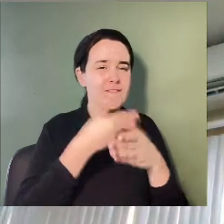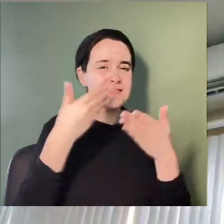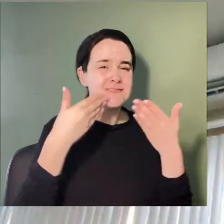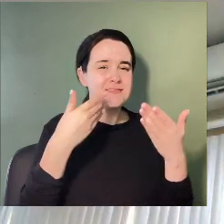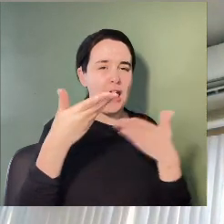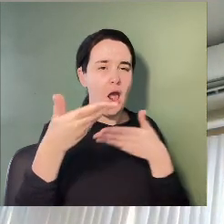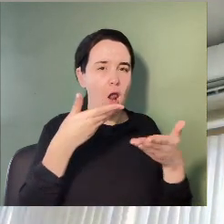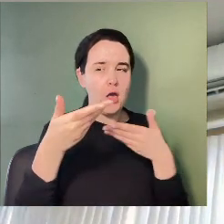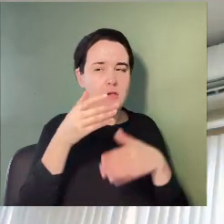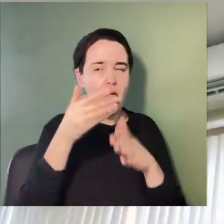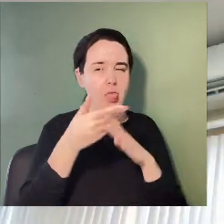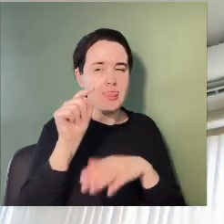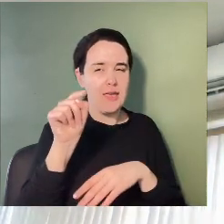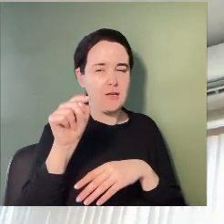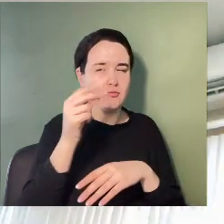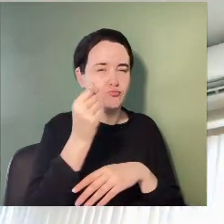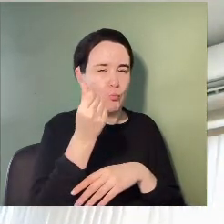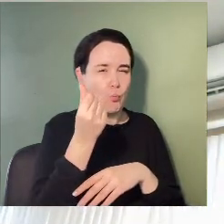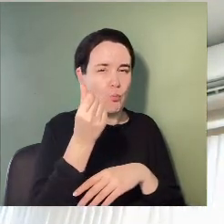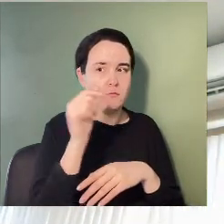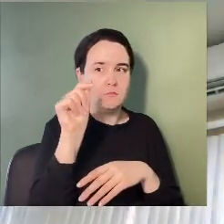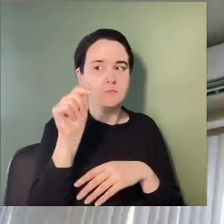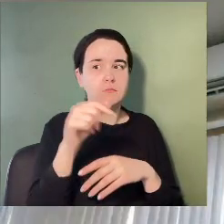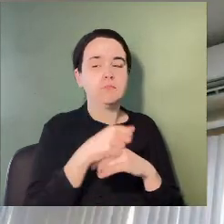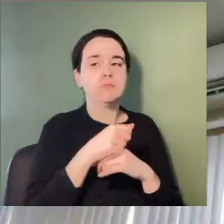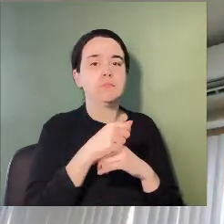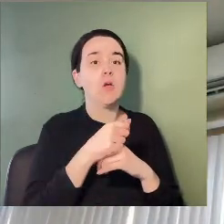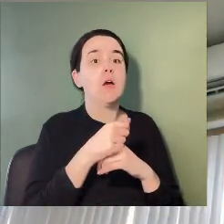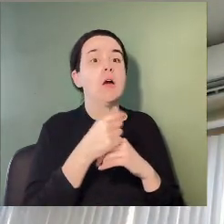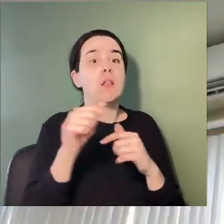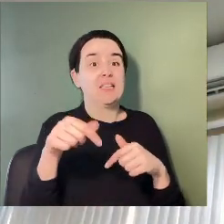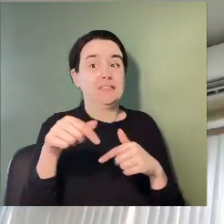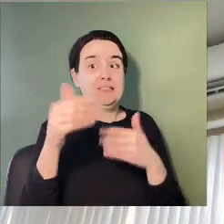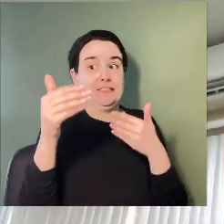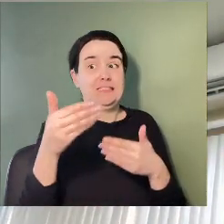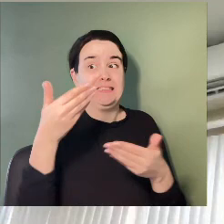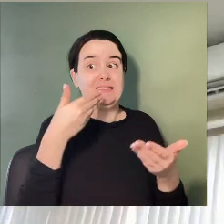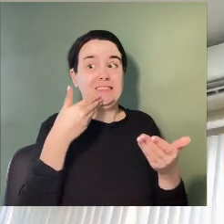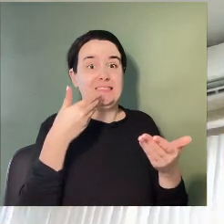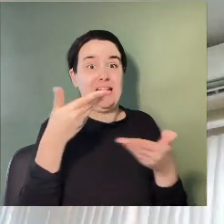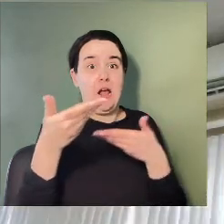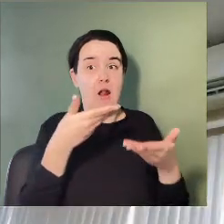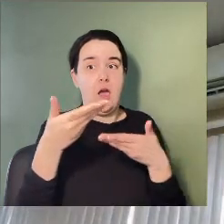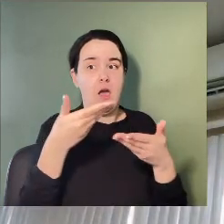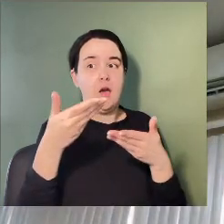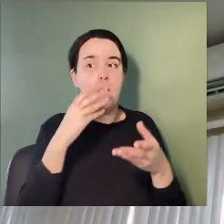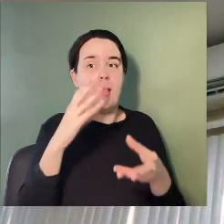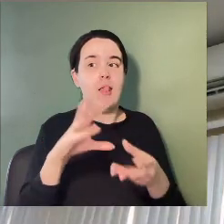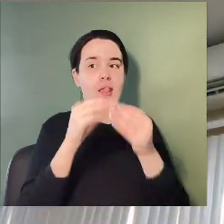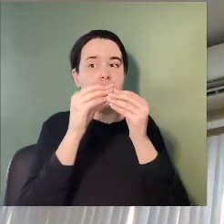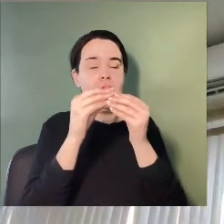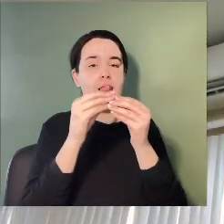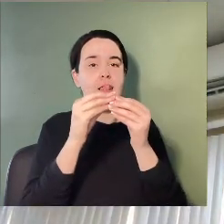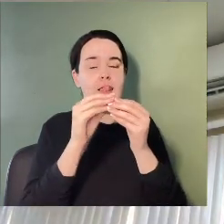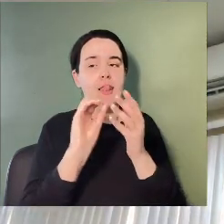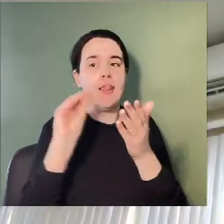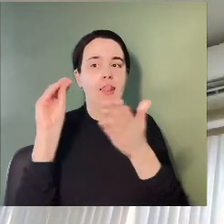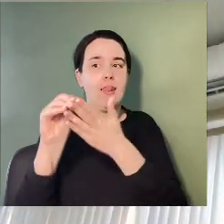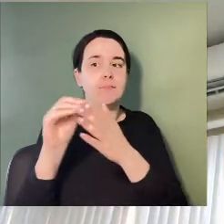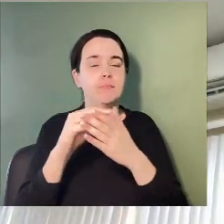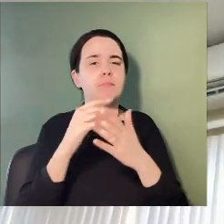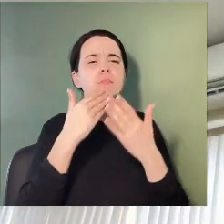soon, this current dialogue. But wrapping up, thank you so much to our wonderful speakers. Always love a